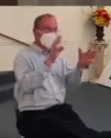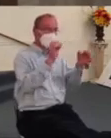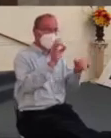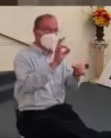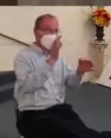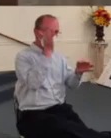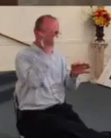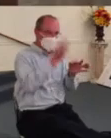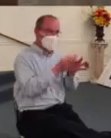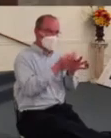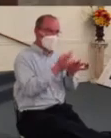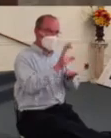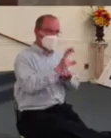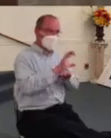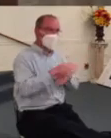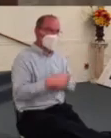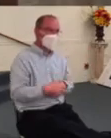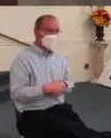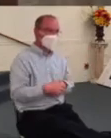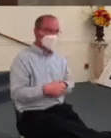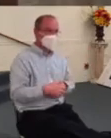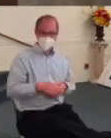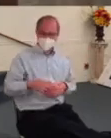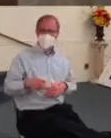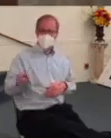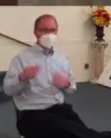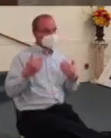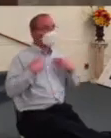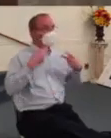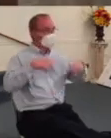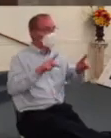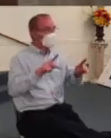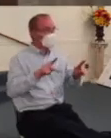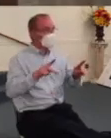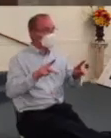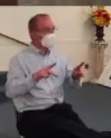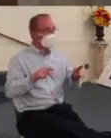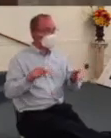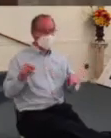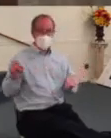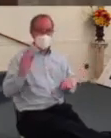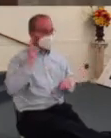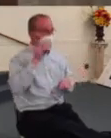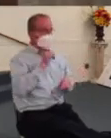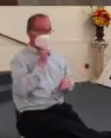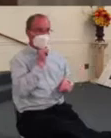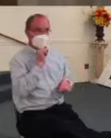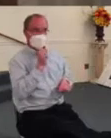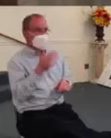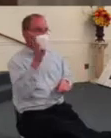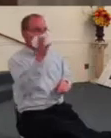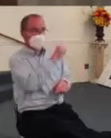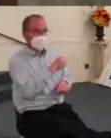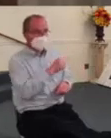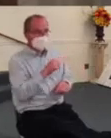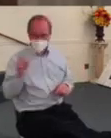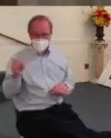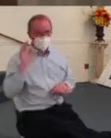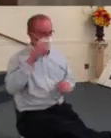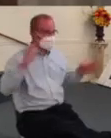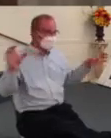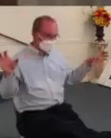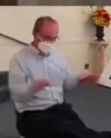be deterred from it. She was going to carry through. And then you